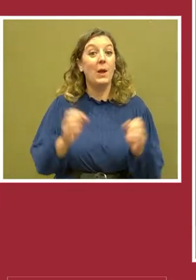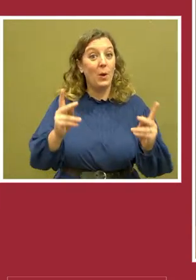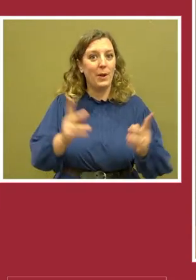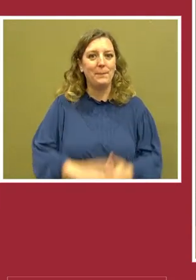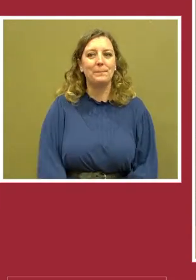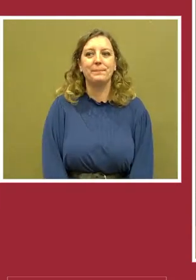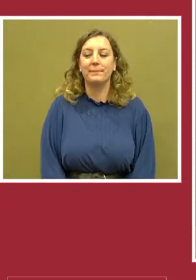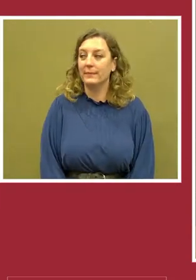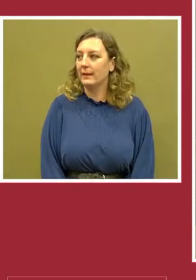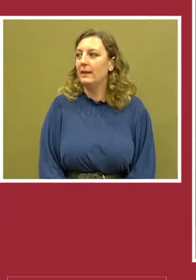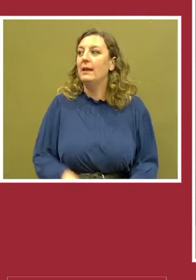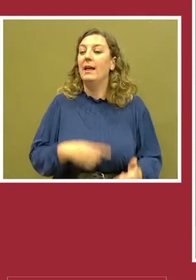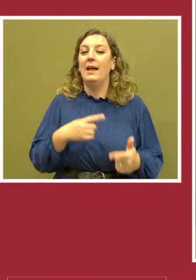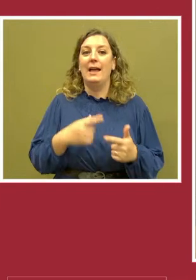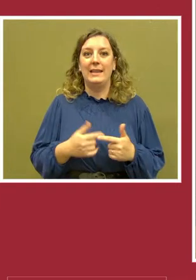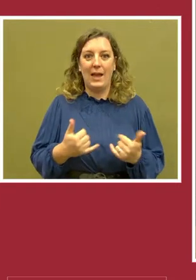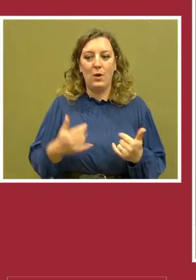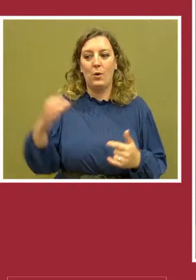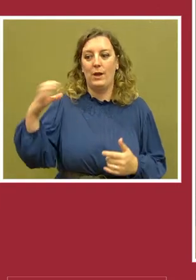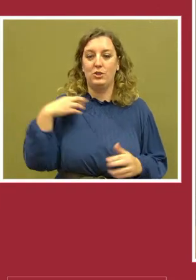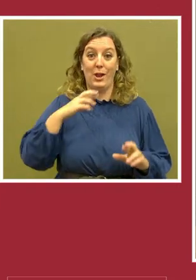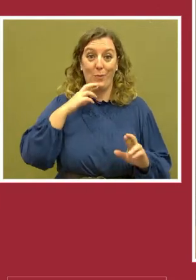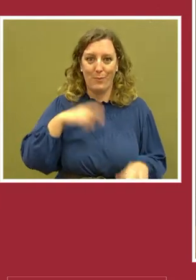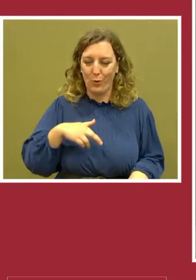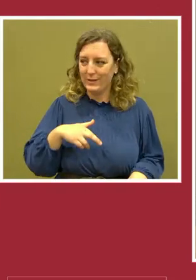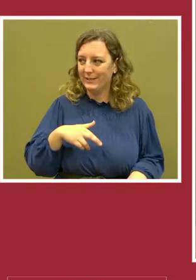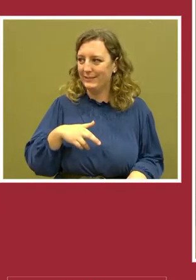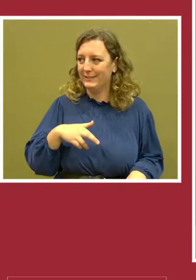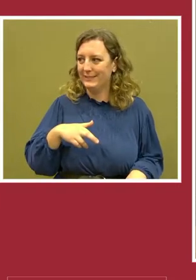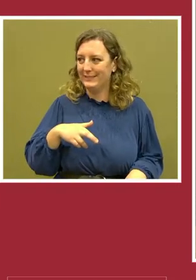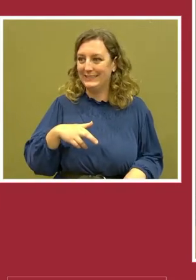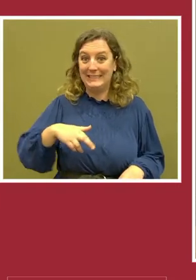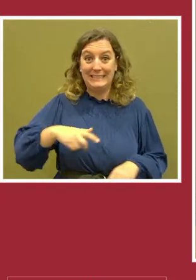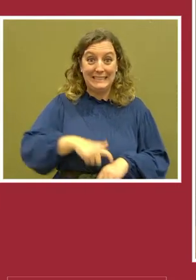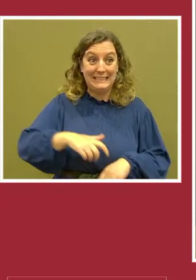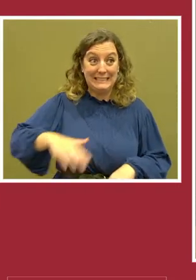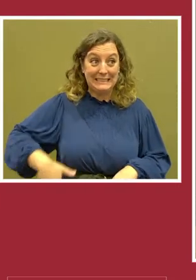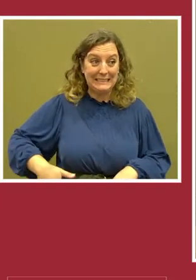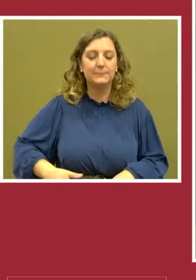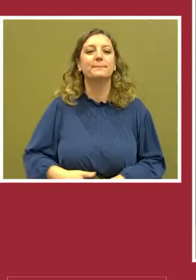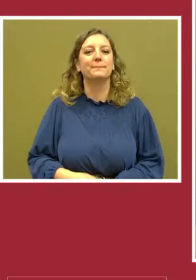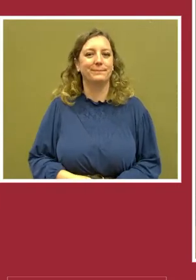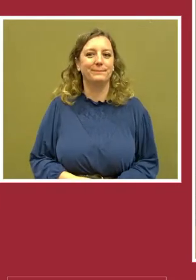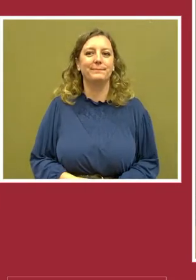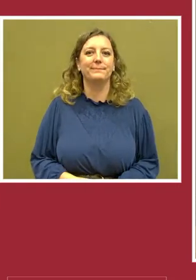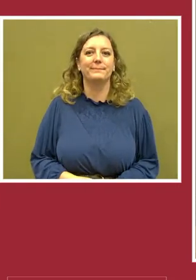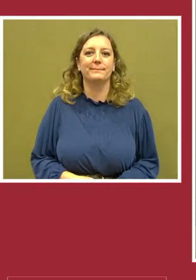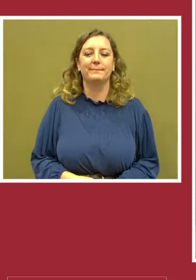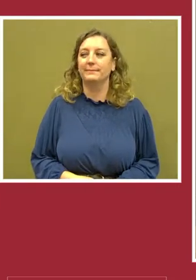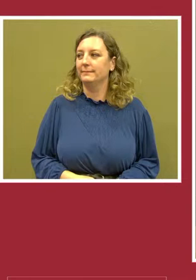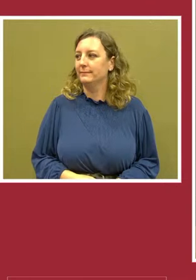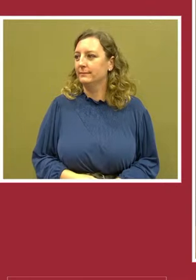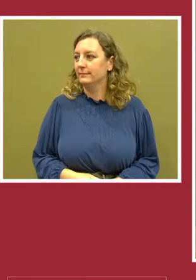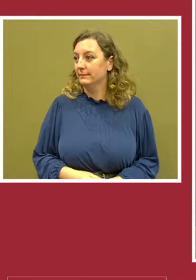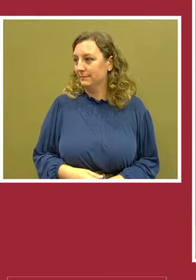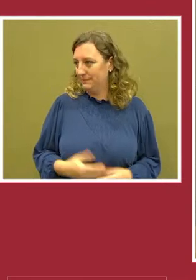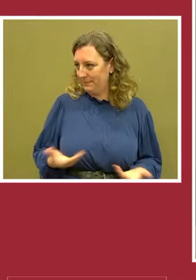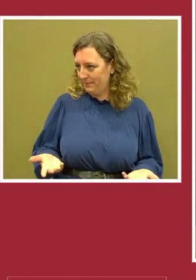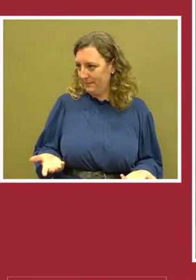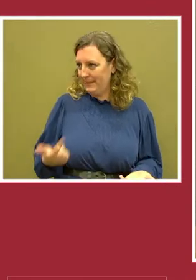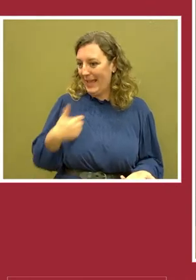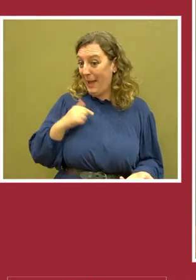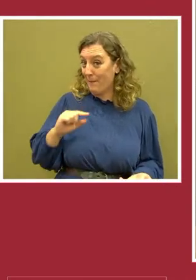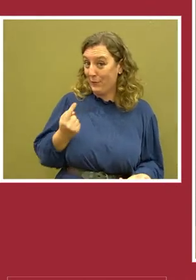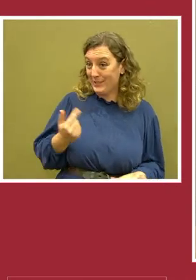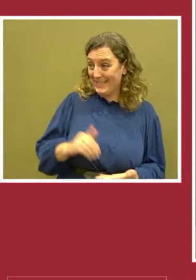Okay, then we will go into the chair report. It is late. Poor Steve, I'm going to go first